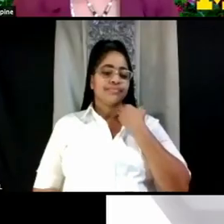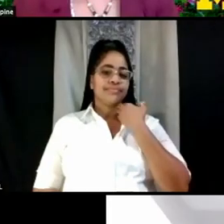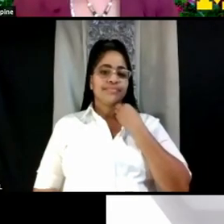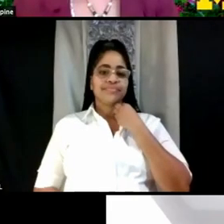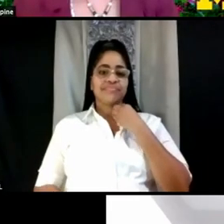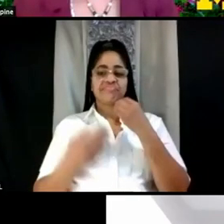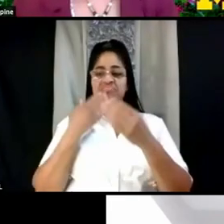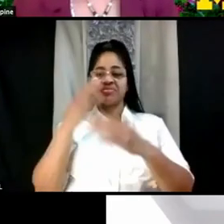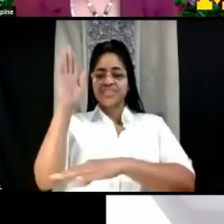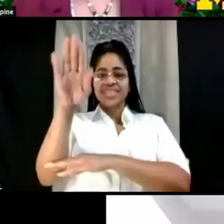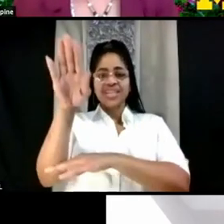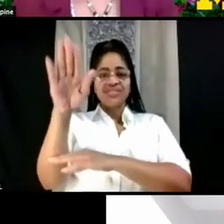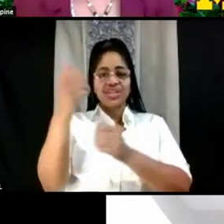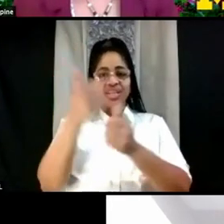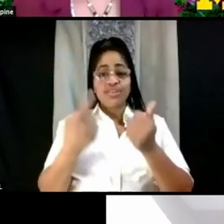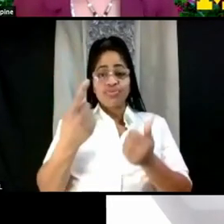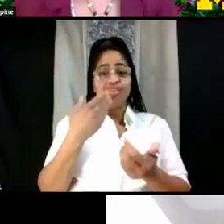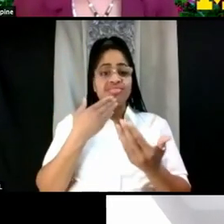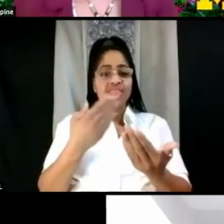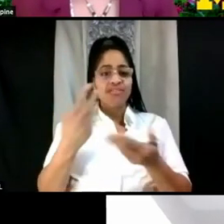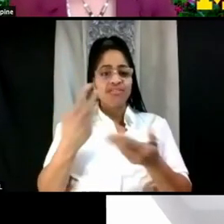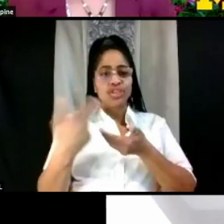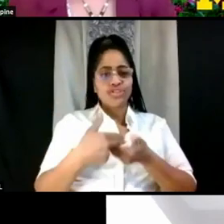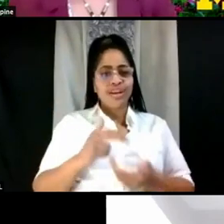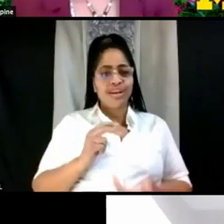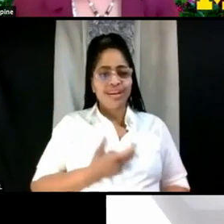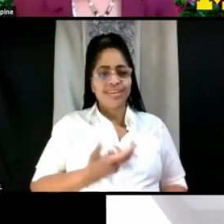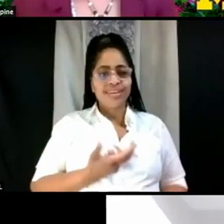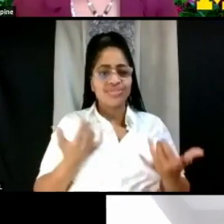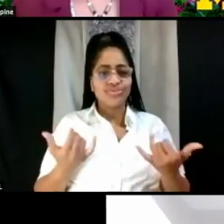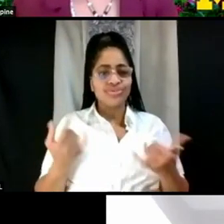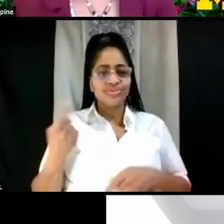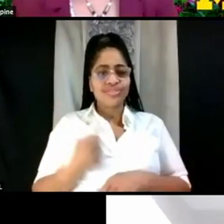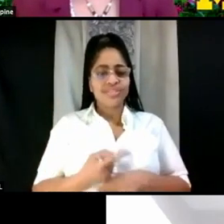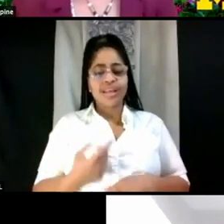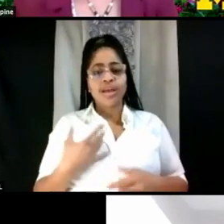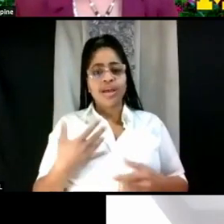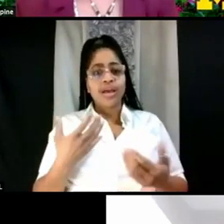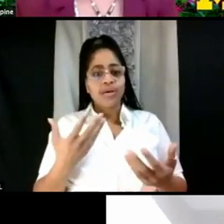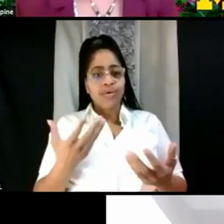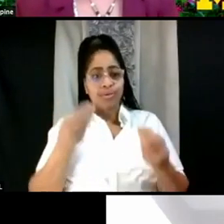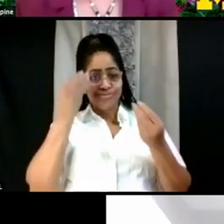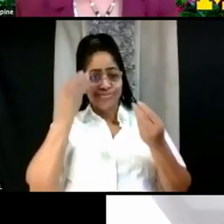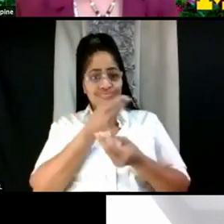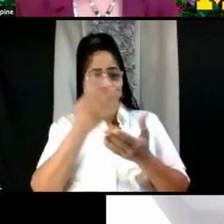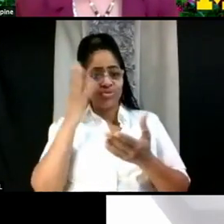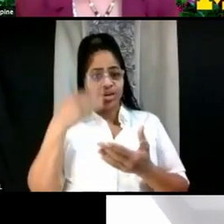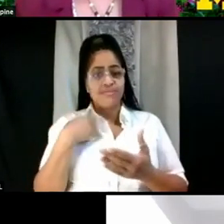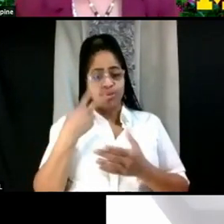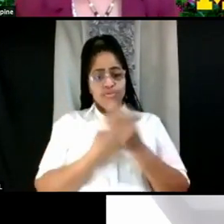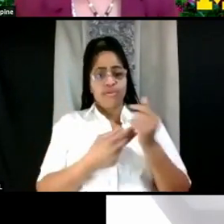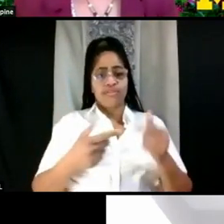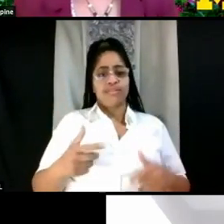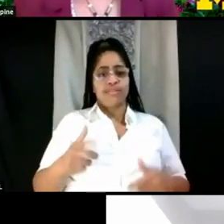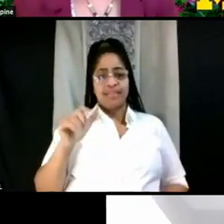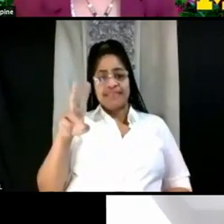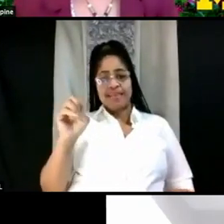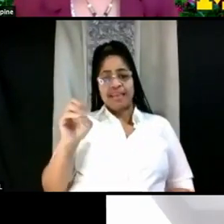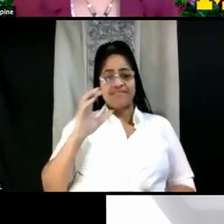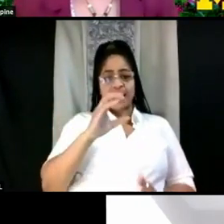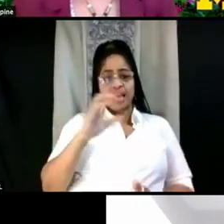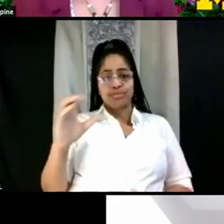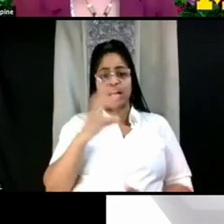Good afternoon, everybody. Thanks for joining us. I'd like to note that we'll have both live captioning and